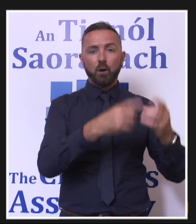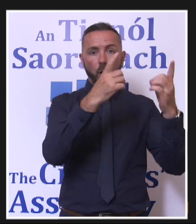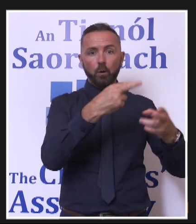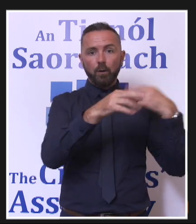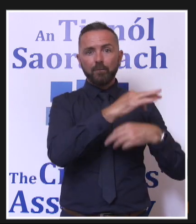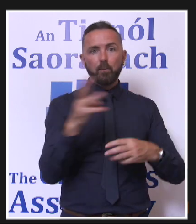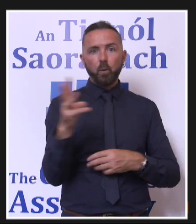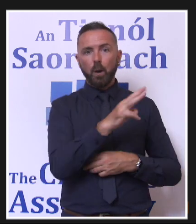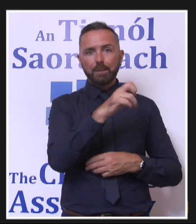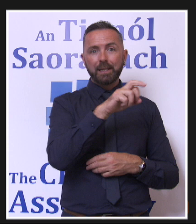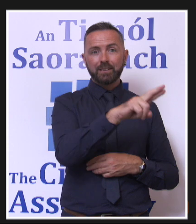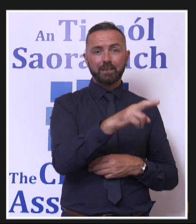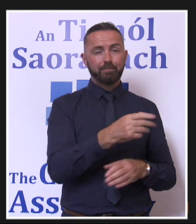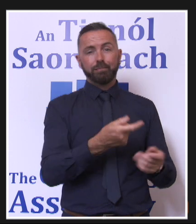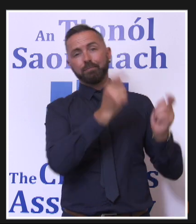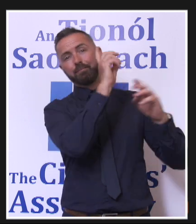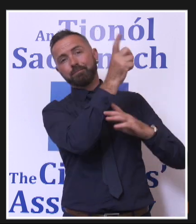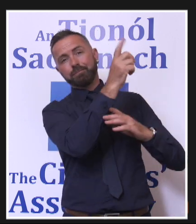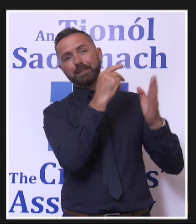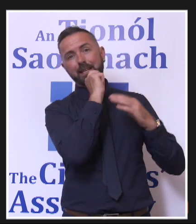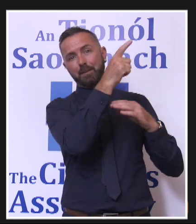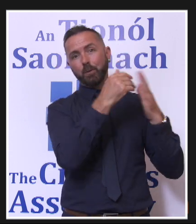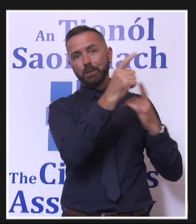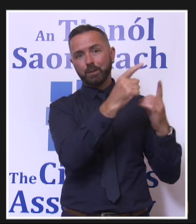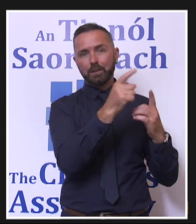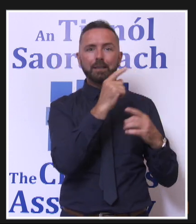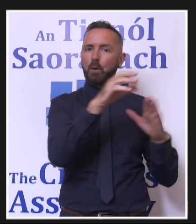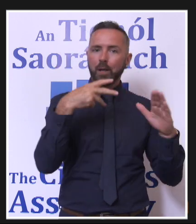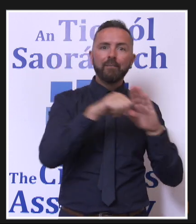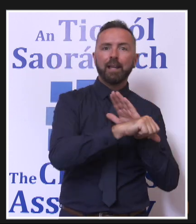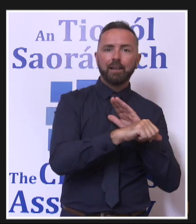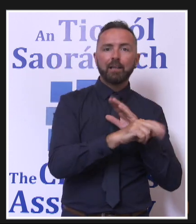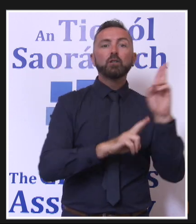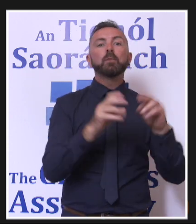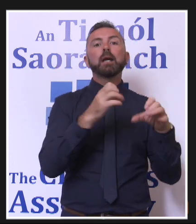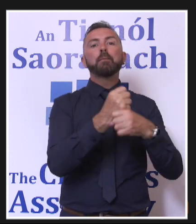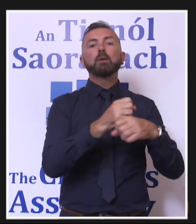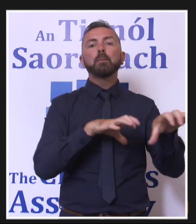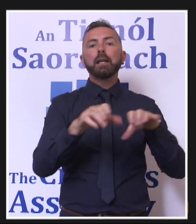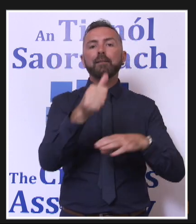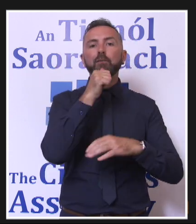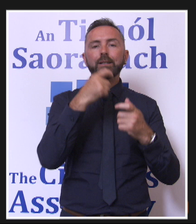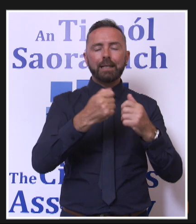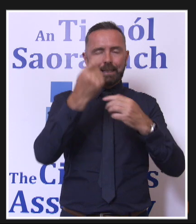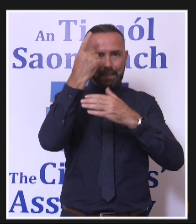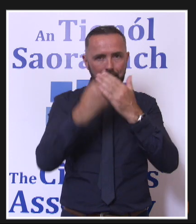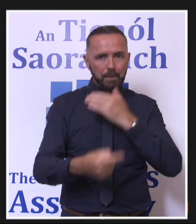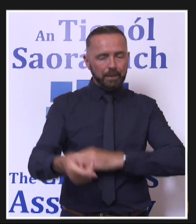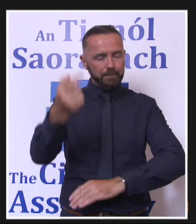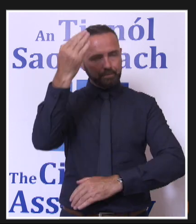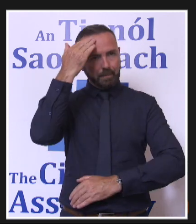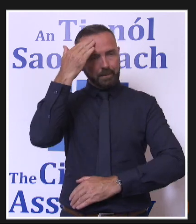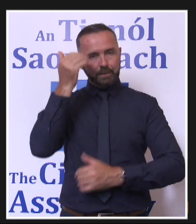will fail. You know, it's got to be about place first and independent speaking of minds for the place. So